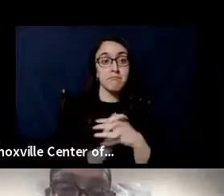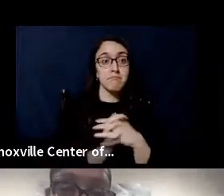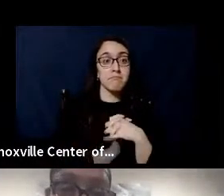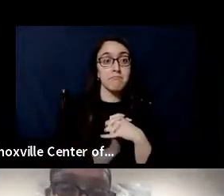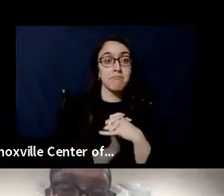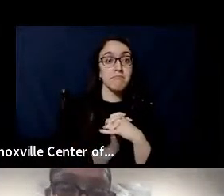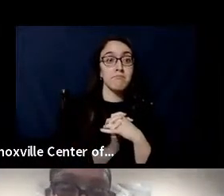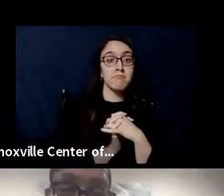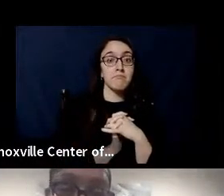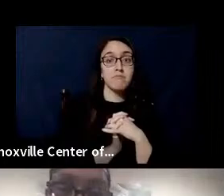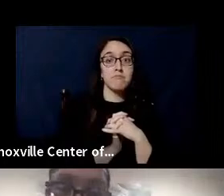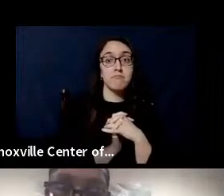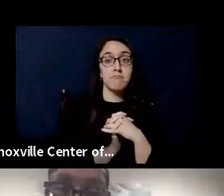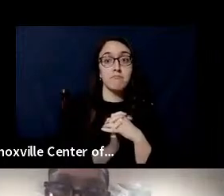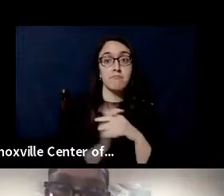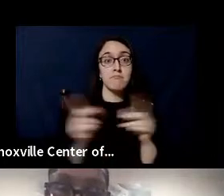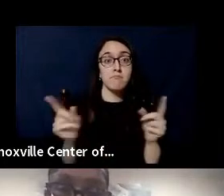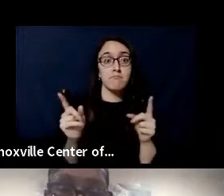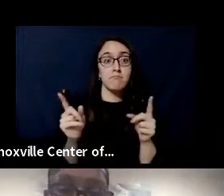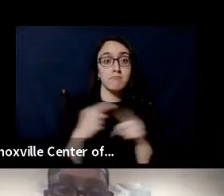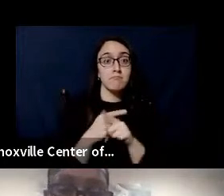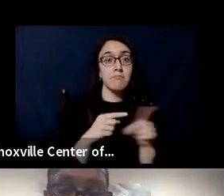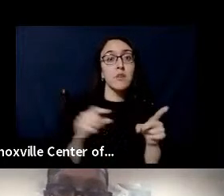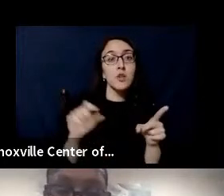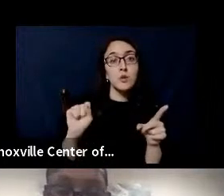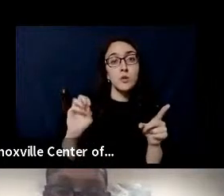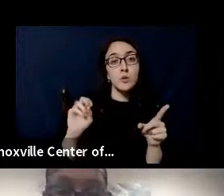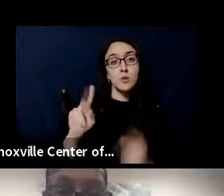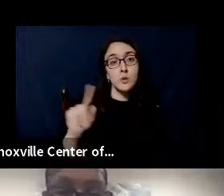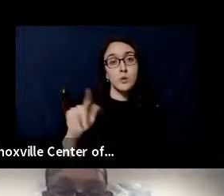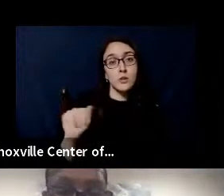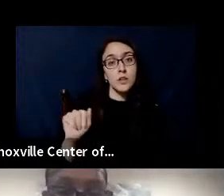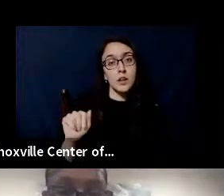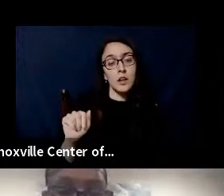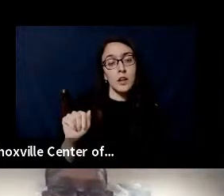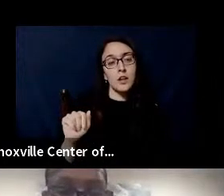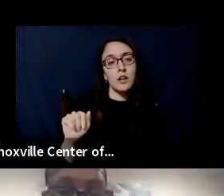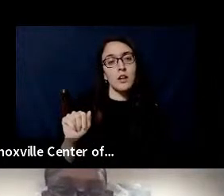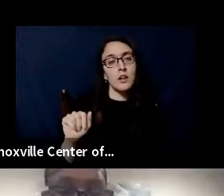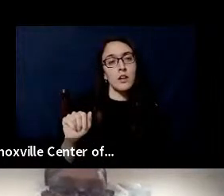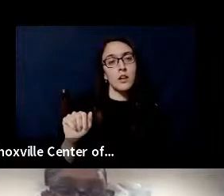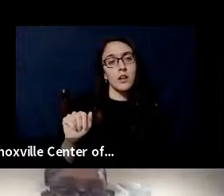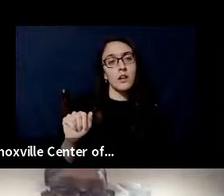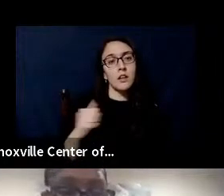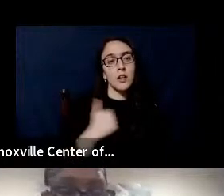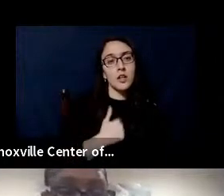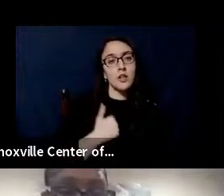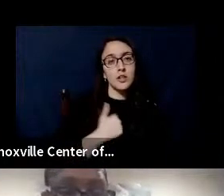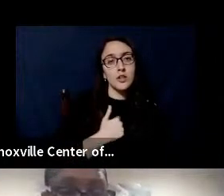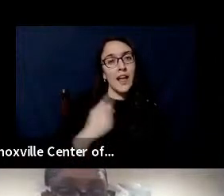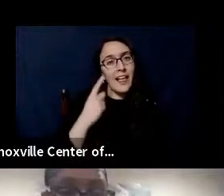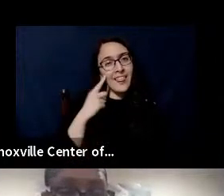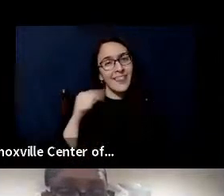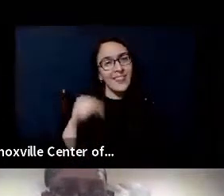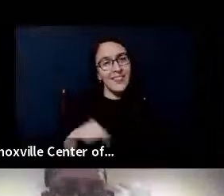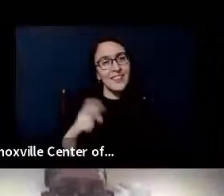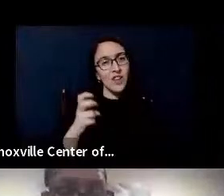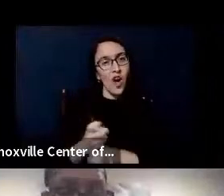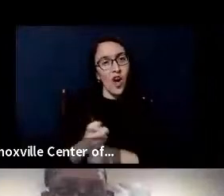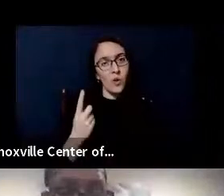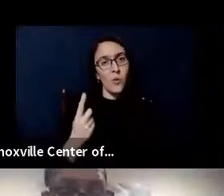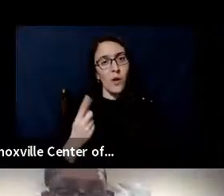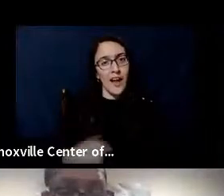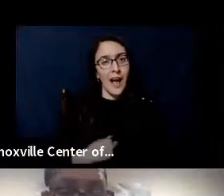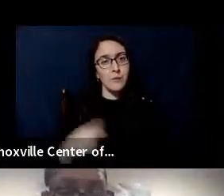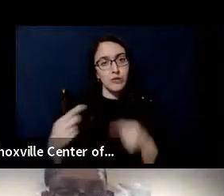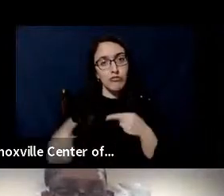So I guess Dr. Hurt. Oh, Dr. Sousa, please. Yeah, sure. So I think this is a hard one. I mean, I'm struggling with